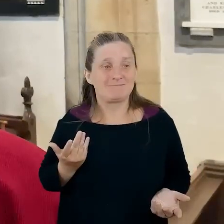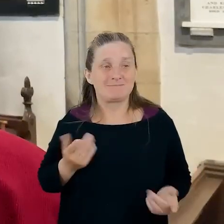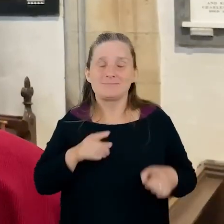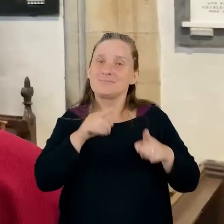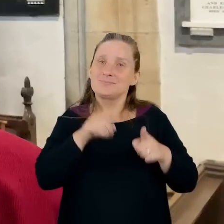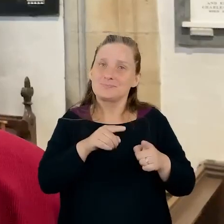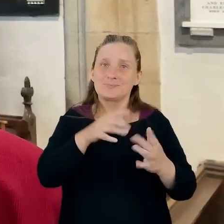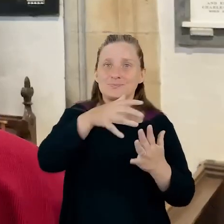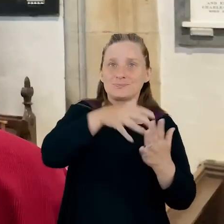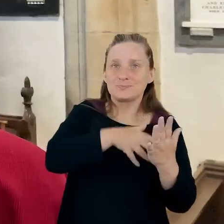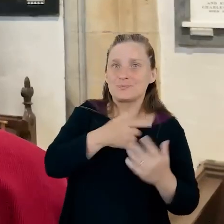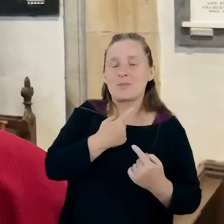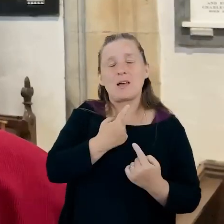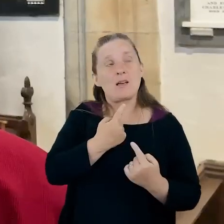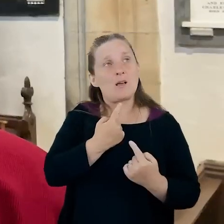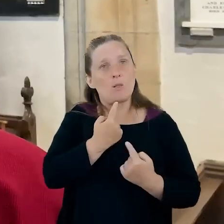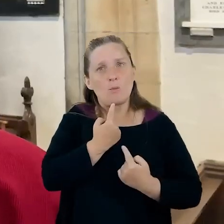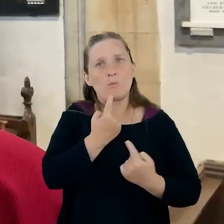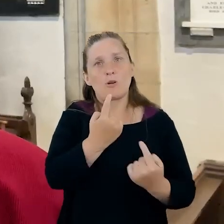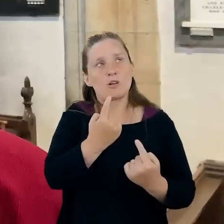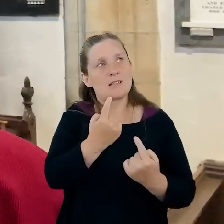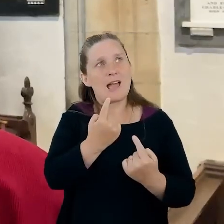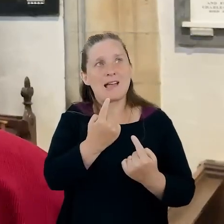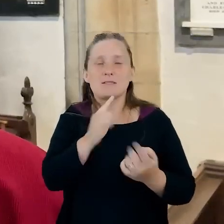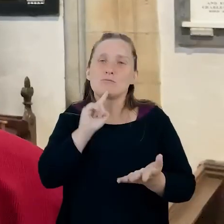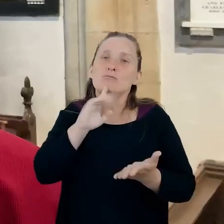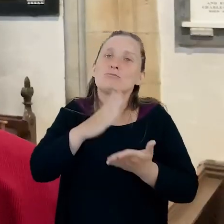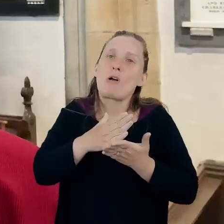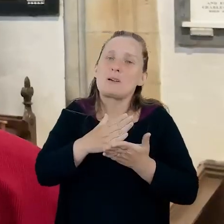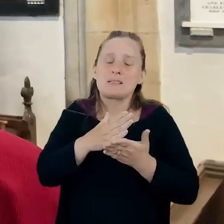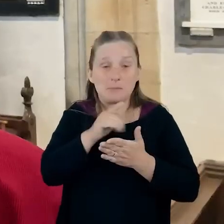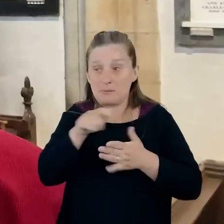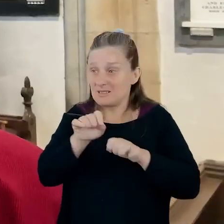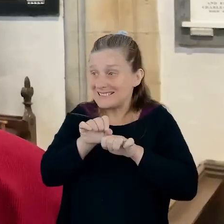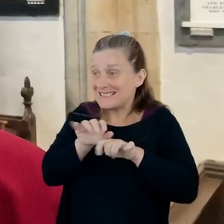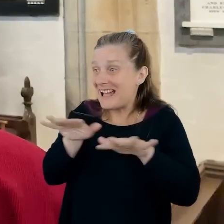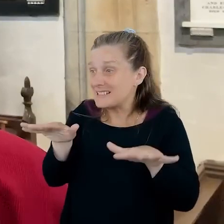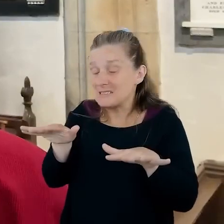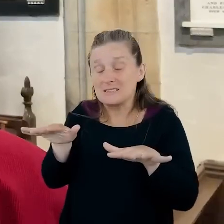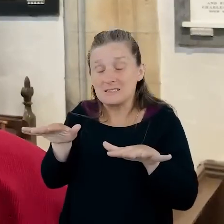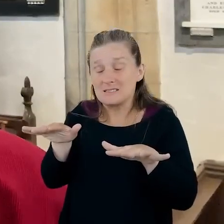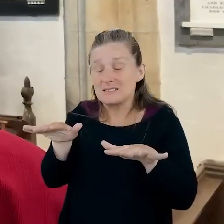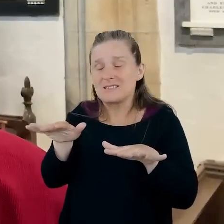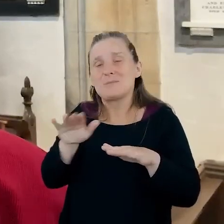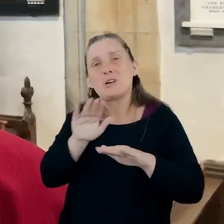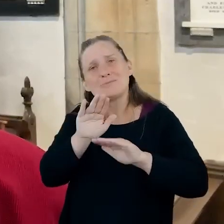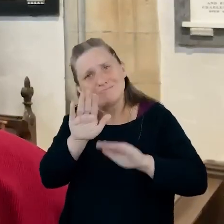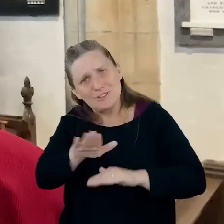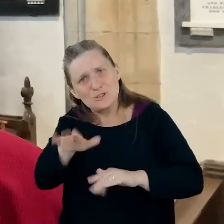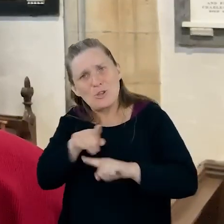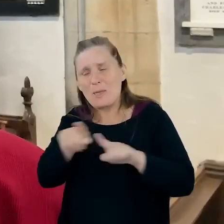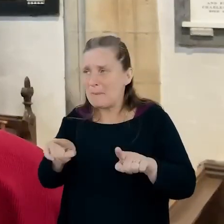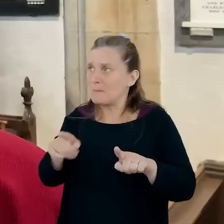to them as a promise to a people who were scattered and looked down on, unsure that their God remembered them